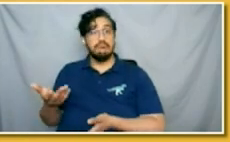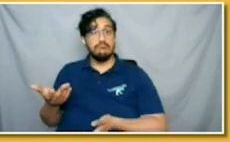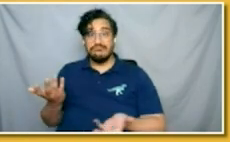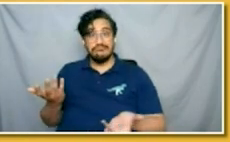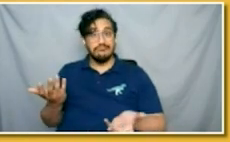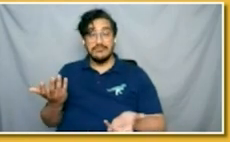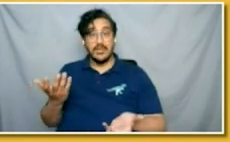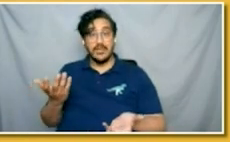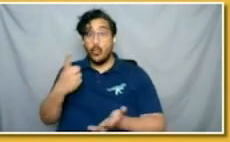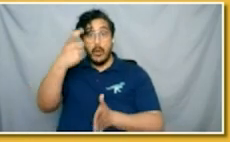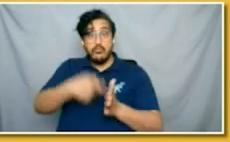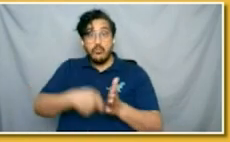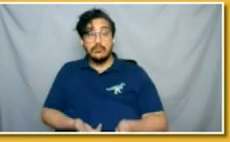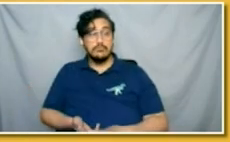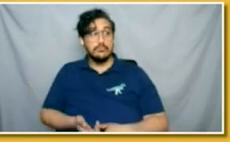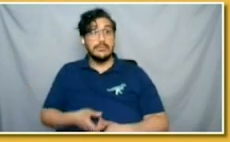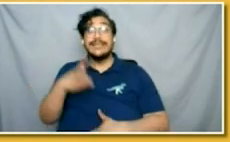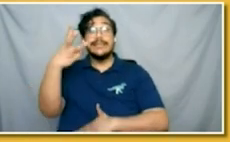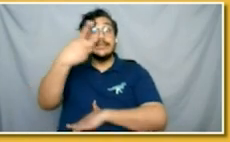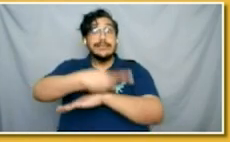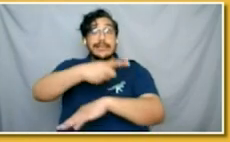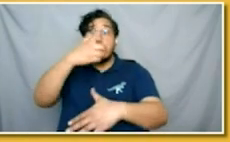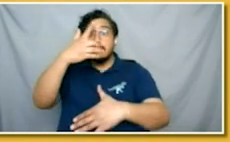government option in competition,